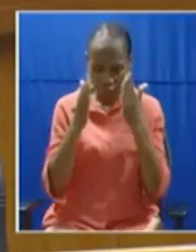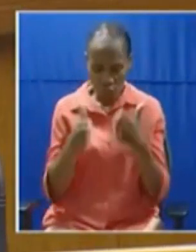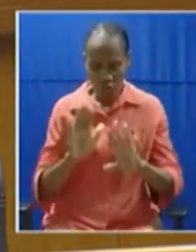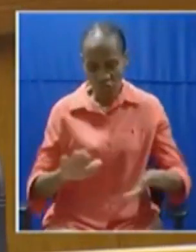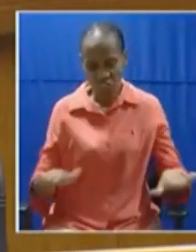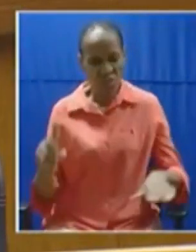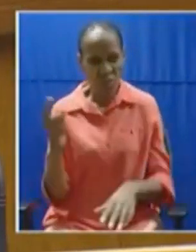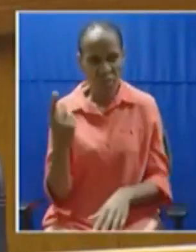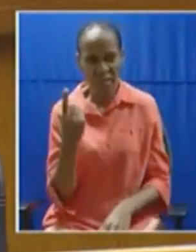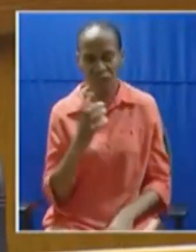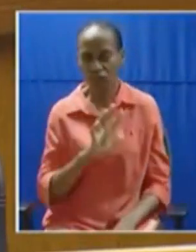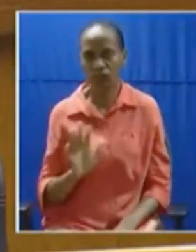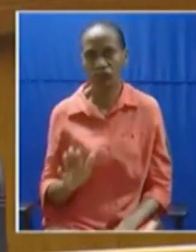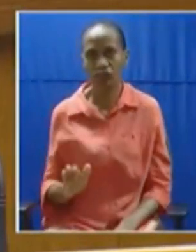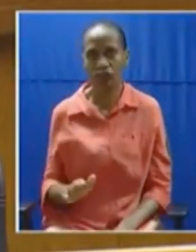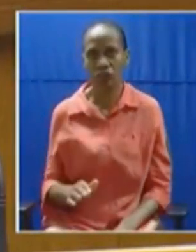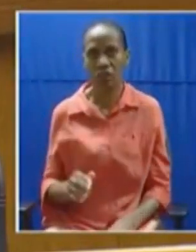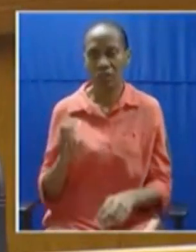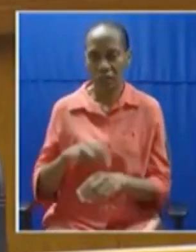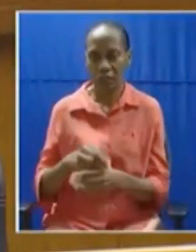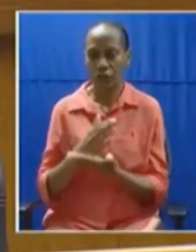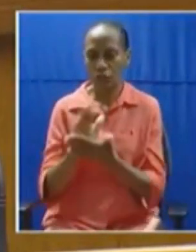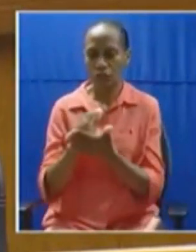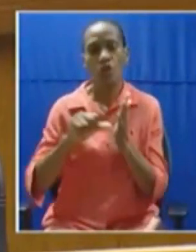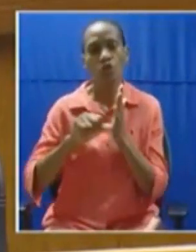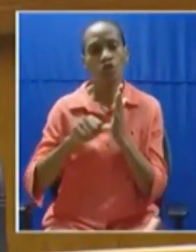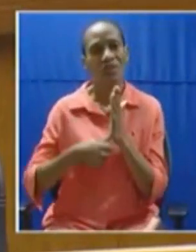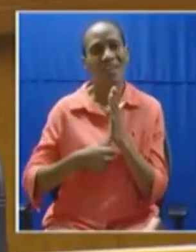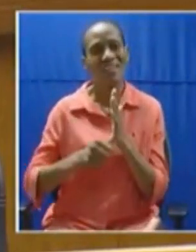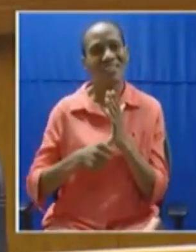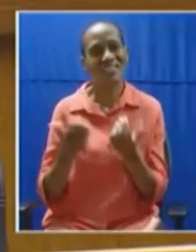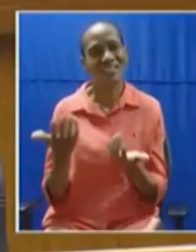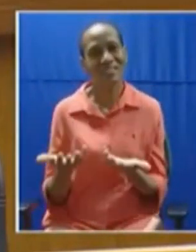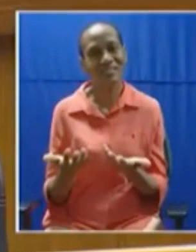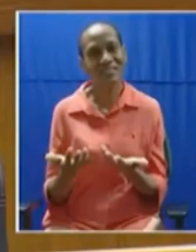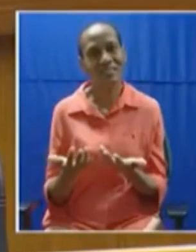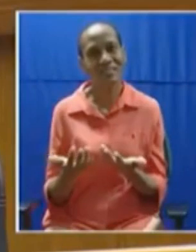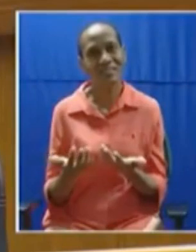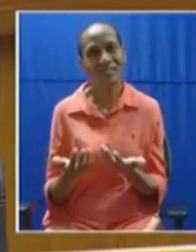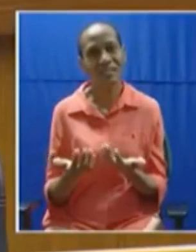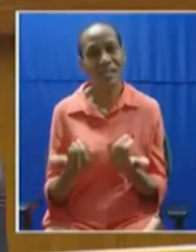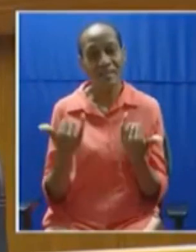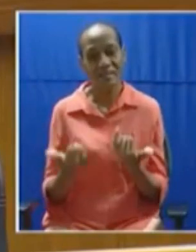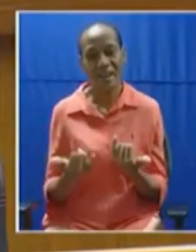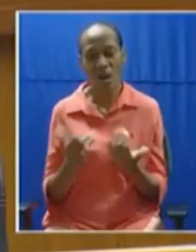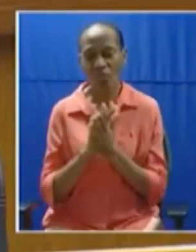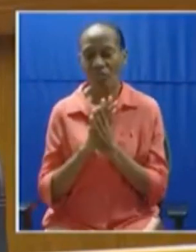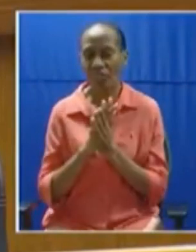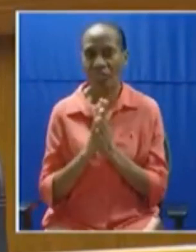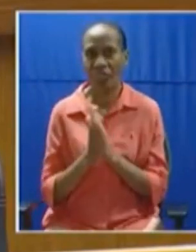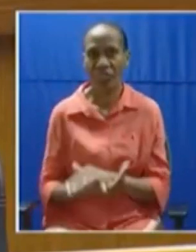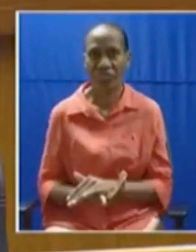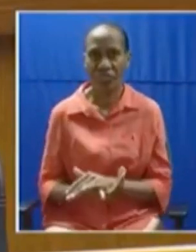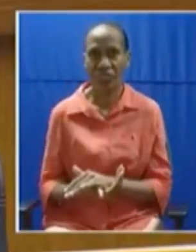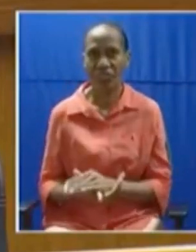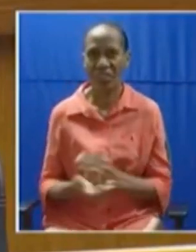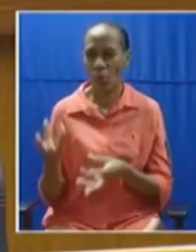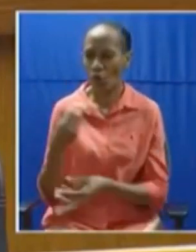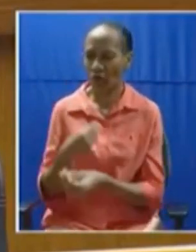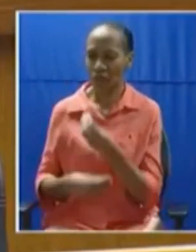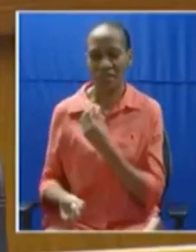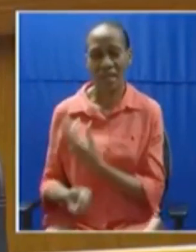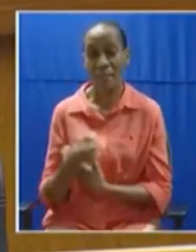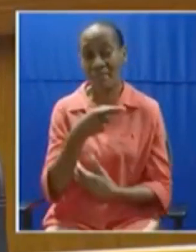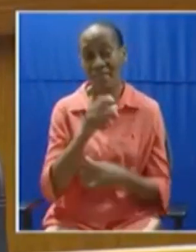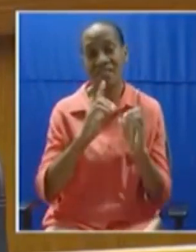country. The distribution of social grants has all but collapsed under the mismanagement and the corruption in the Department of